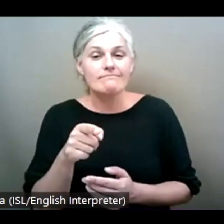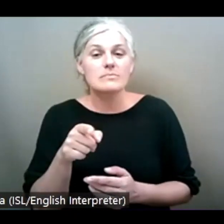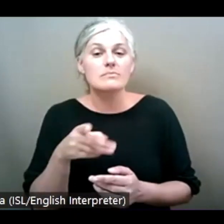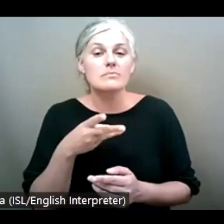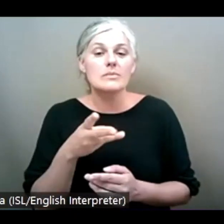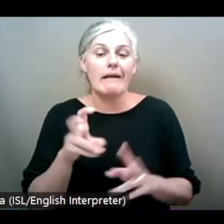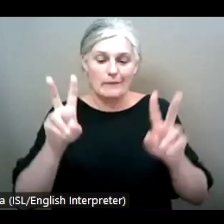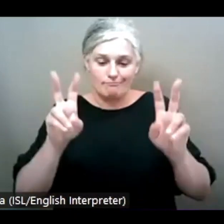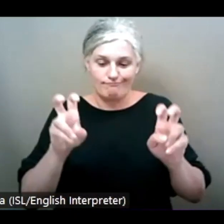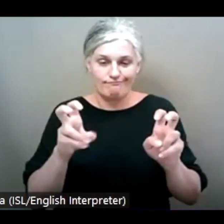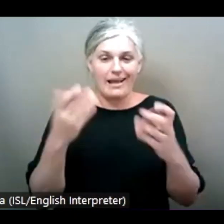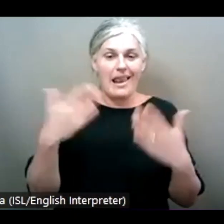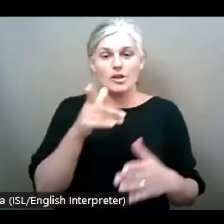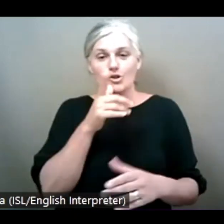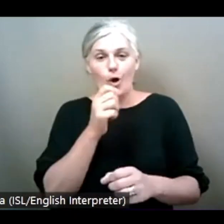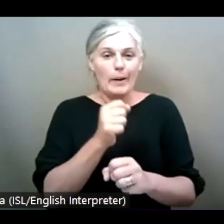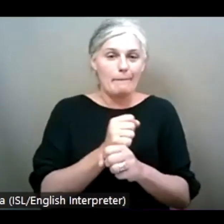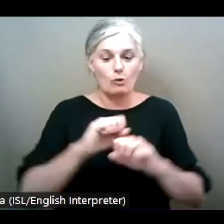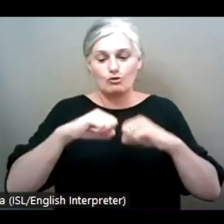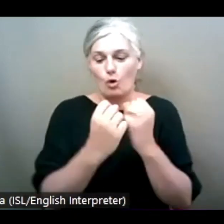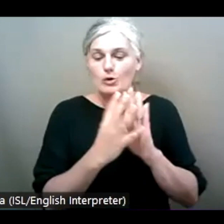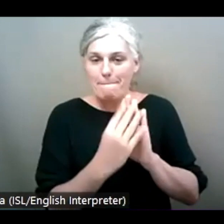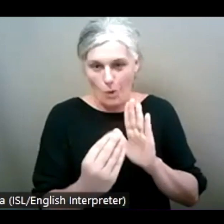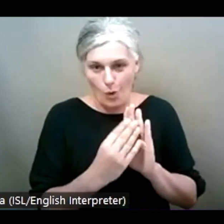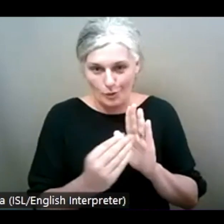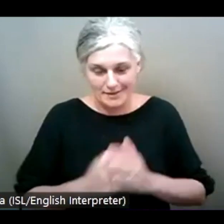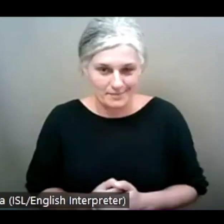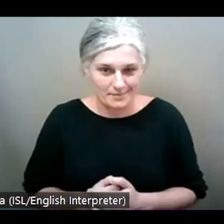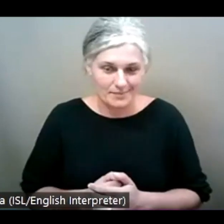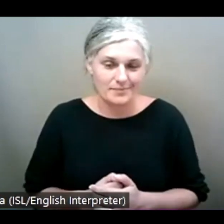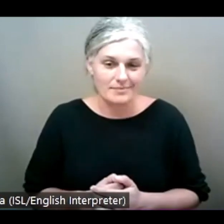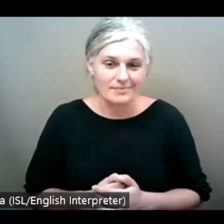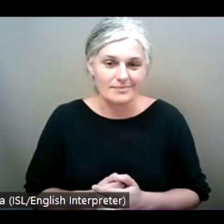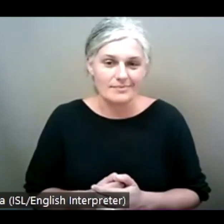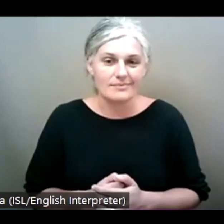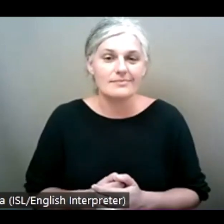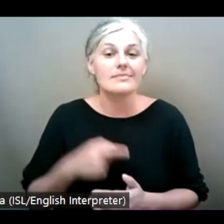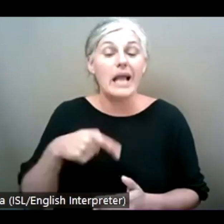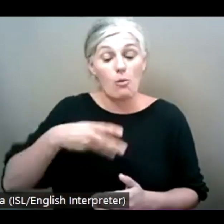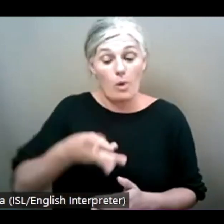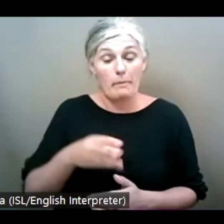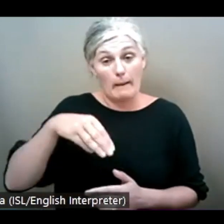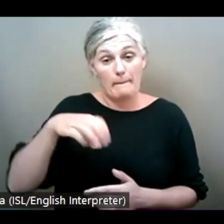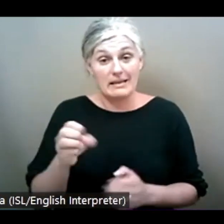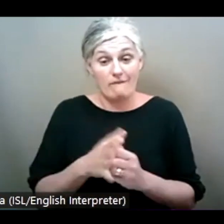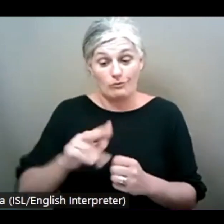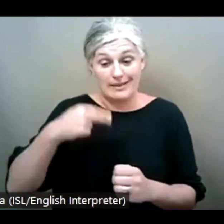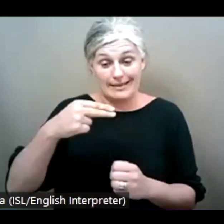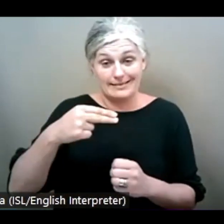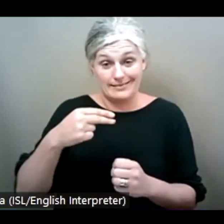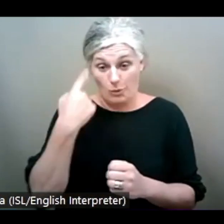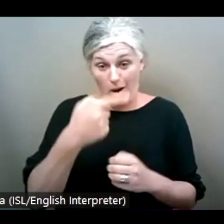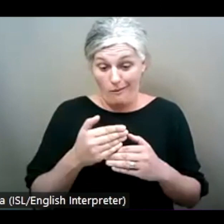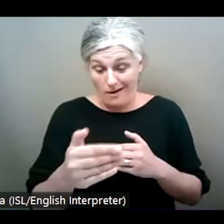Let's Talk About Social Models. I will be the MC for the next hour, and I guarantee you